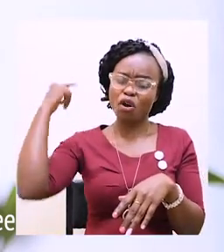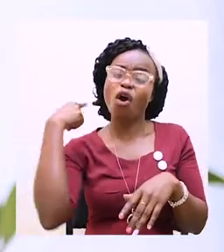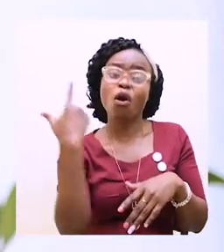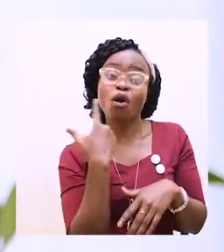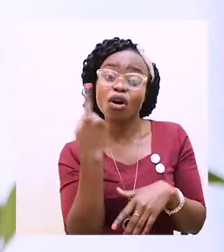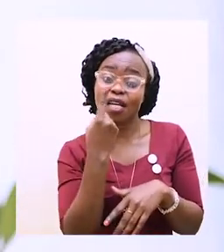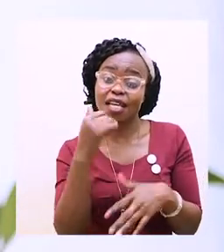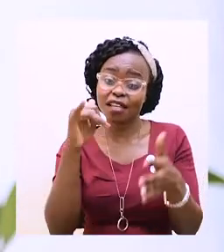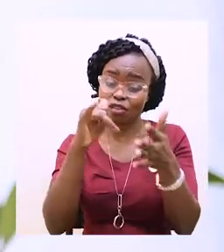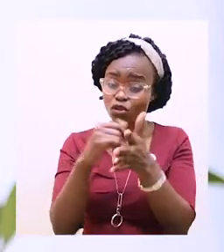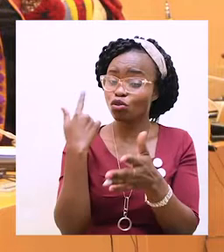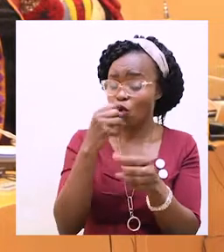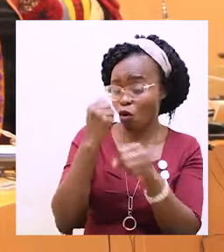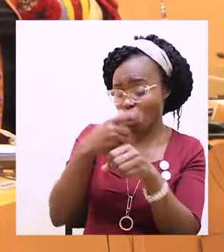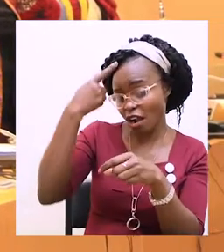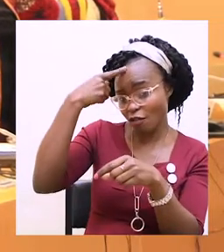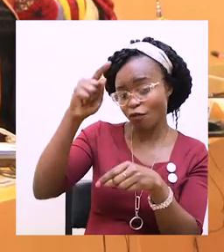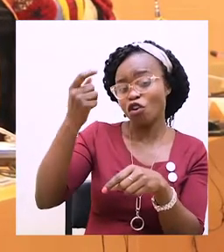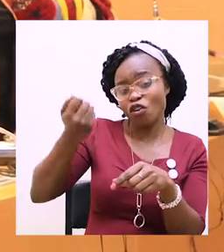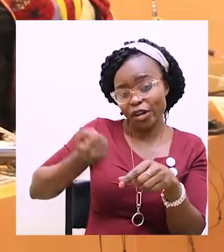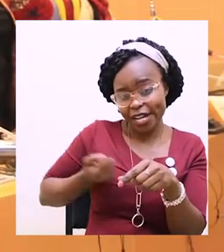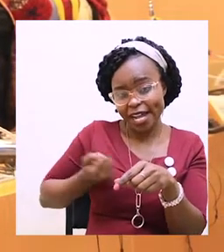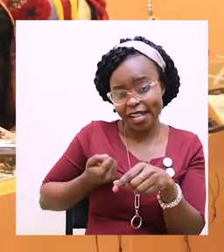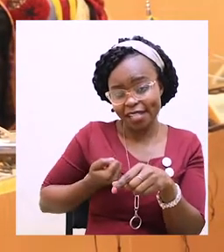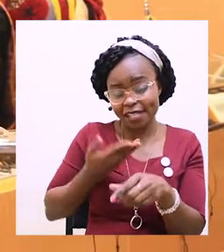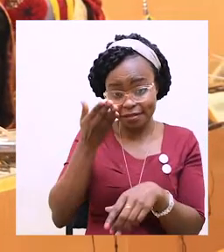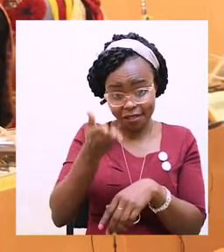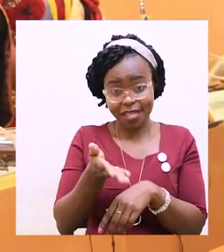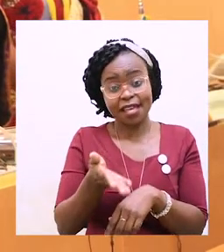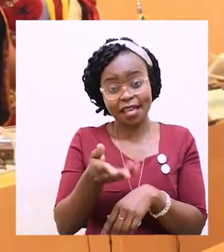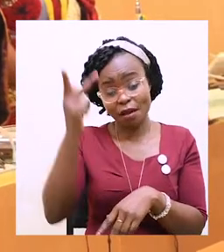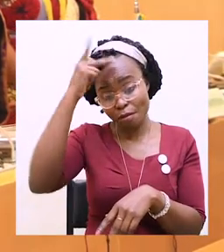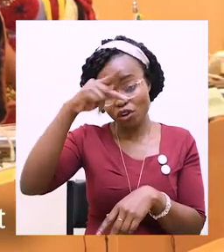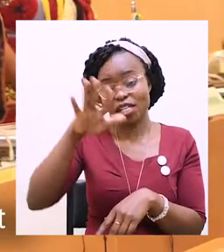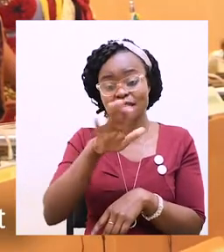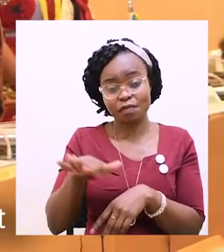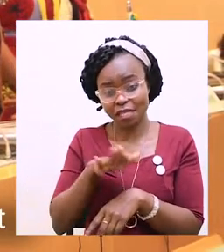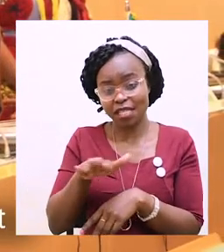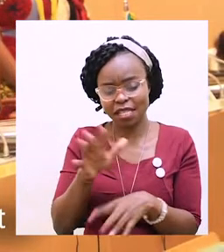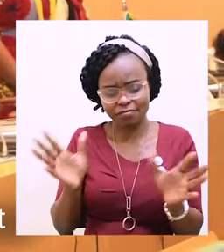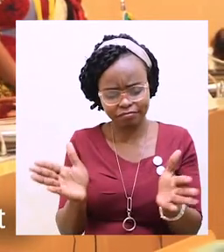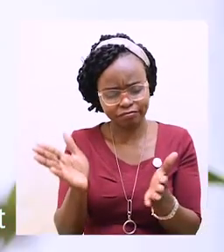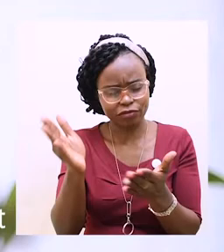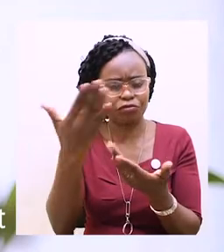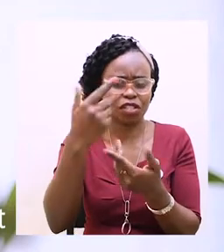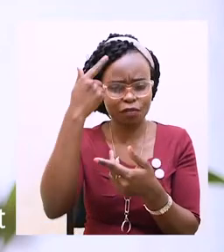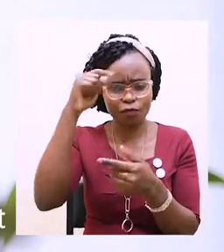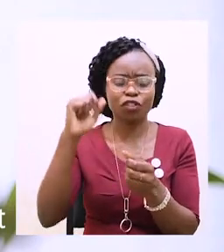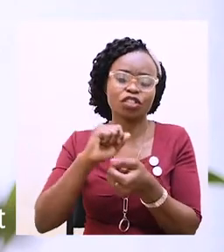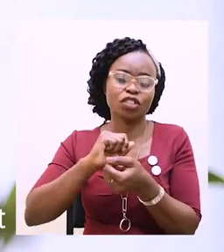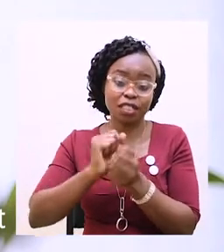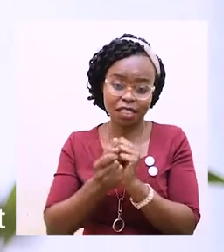been those who work for teenage girls are the ones who are in these policy spaces influencing the